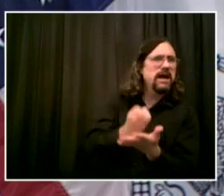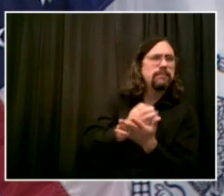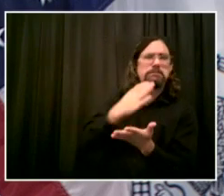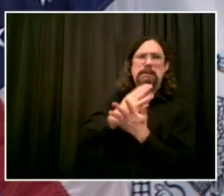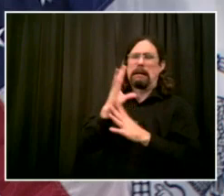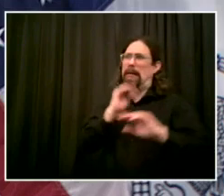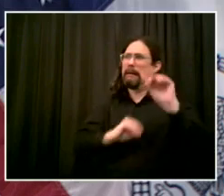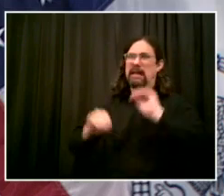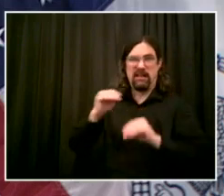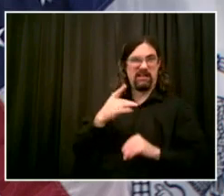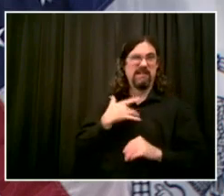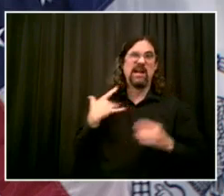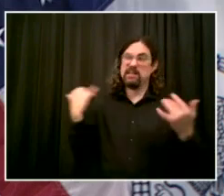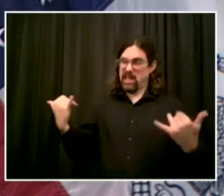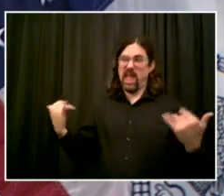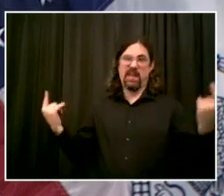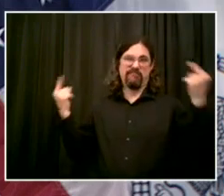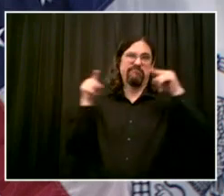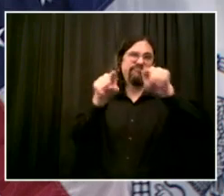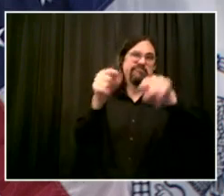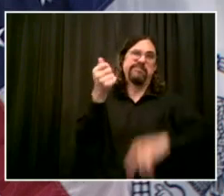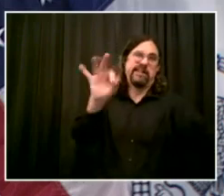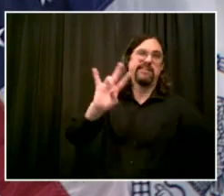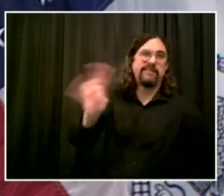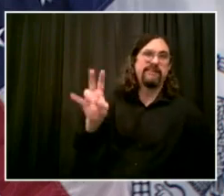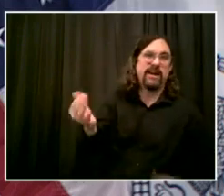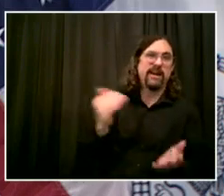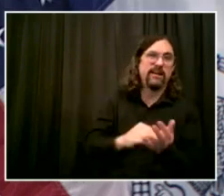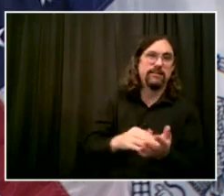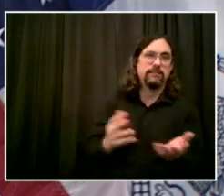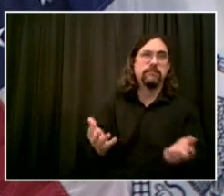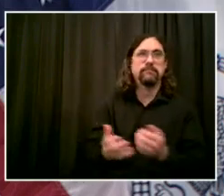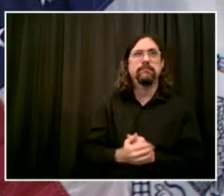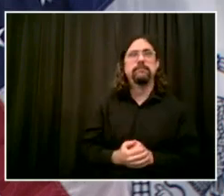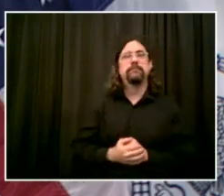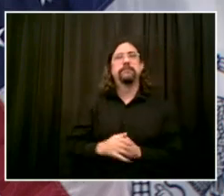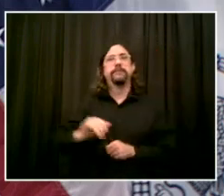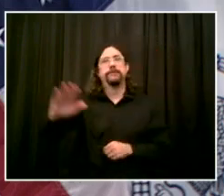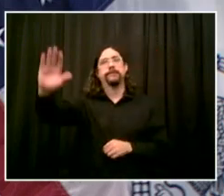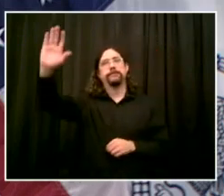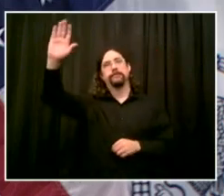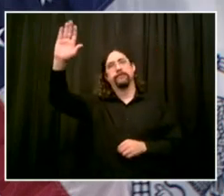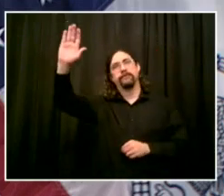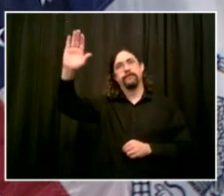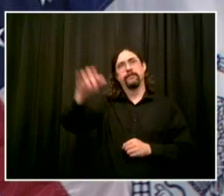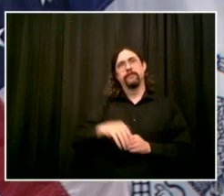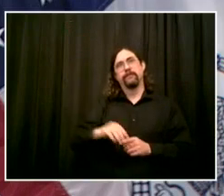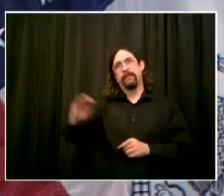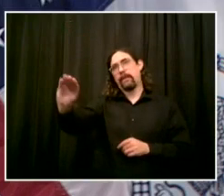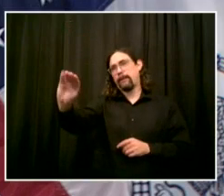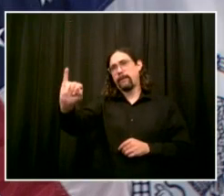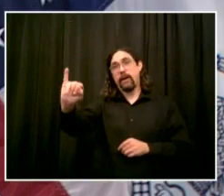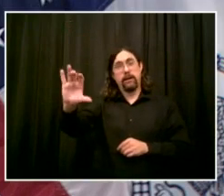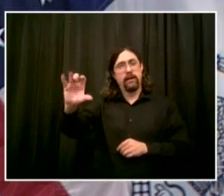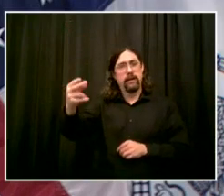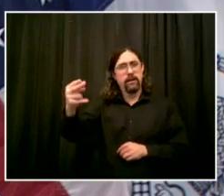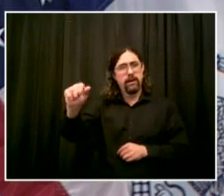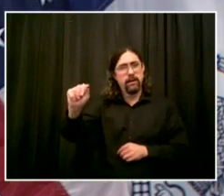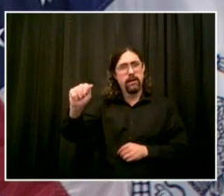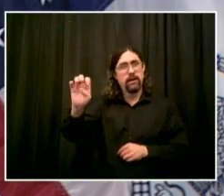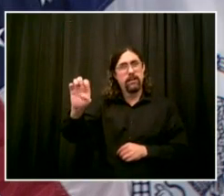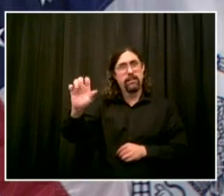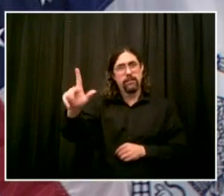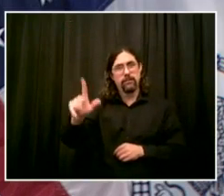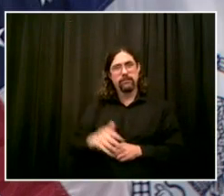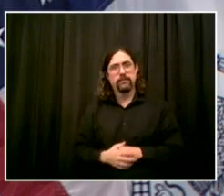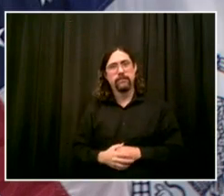Morning, Mr. Mayor. How you doing? How you doing, man? I'm good. Two questions.